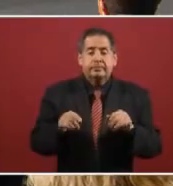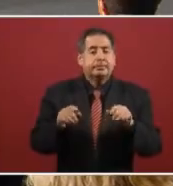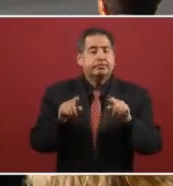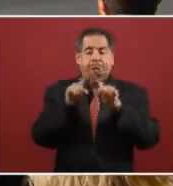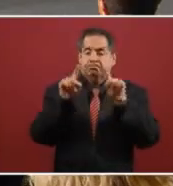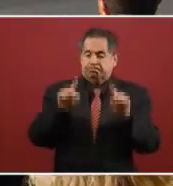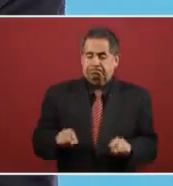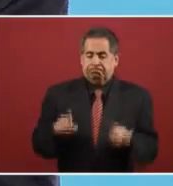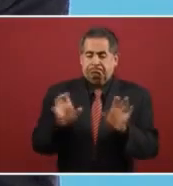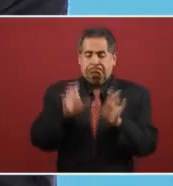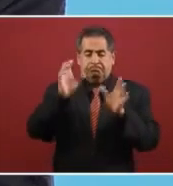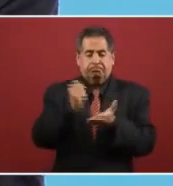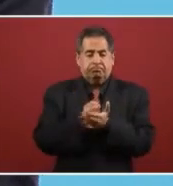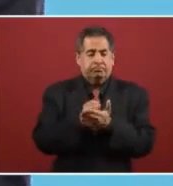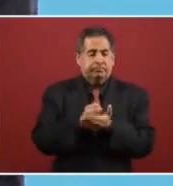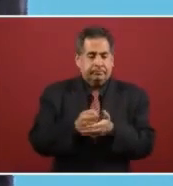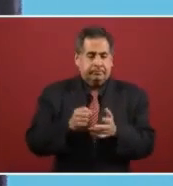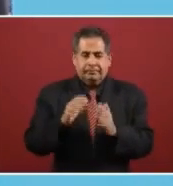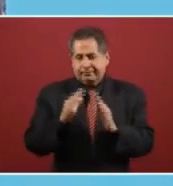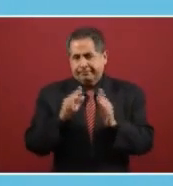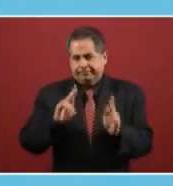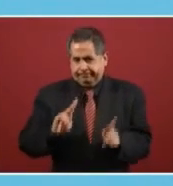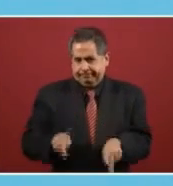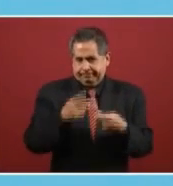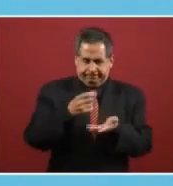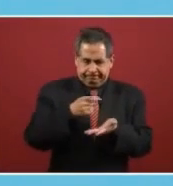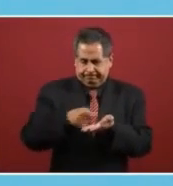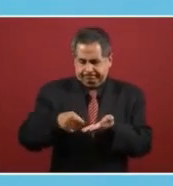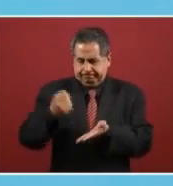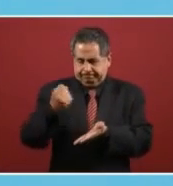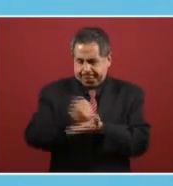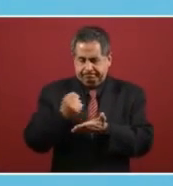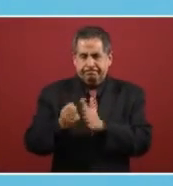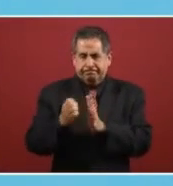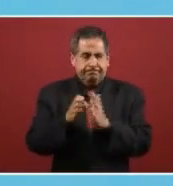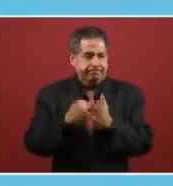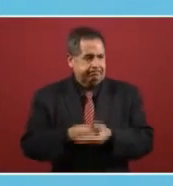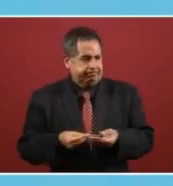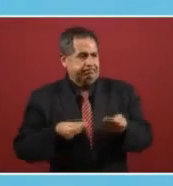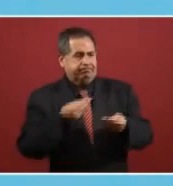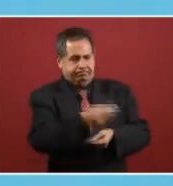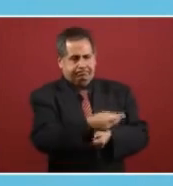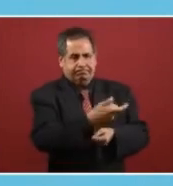and we're going to give the certificate here of the purchase.